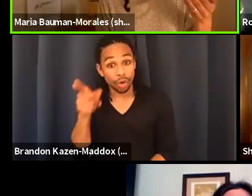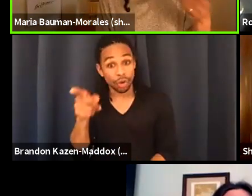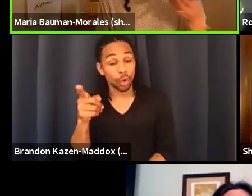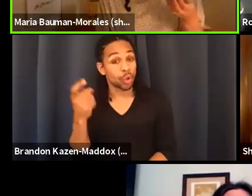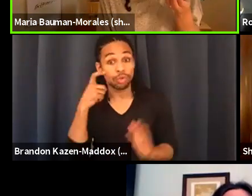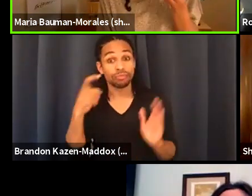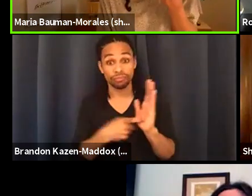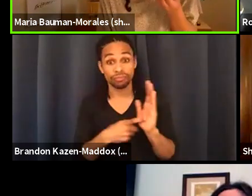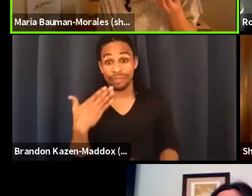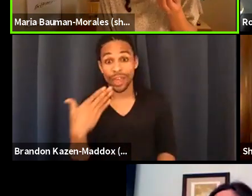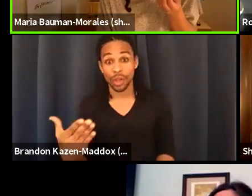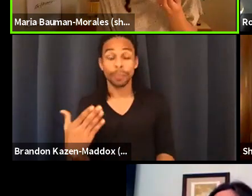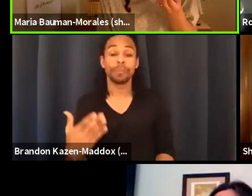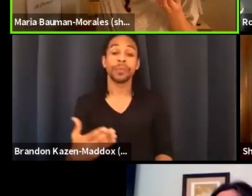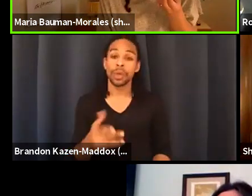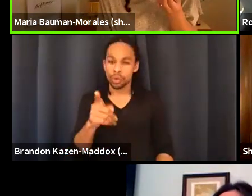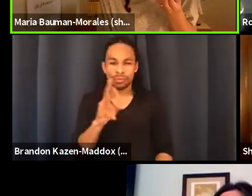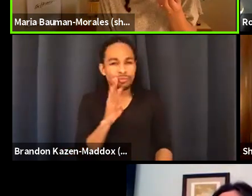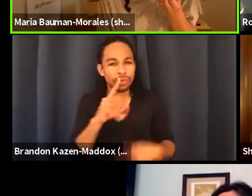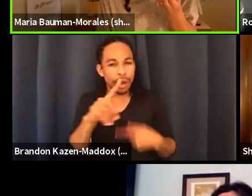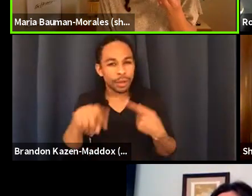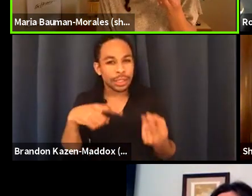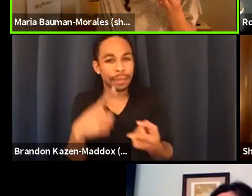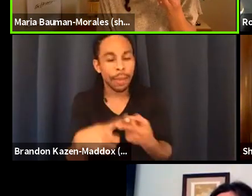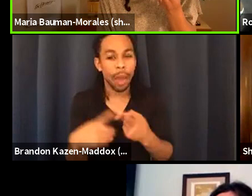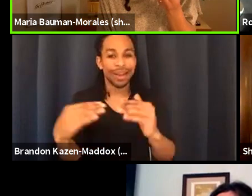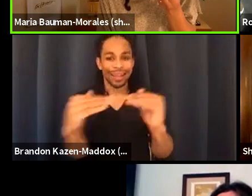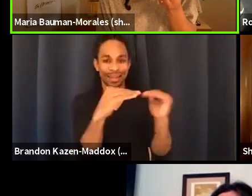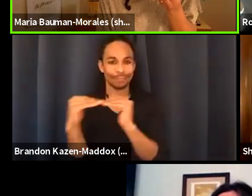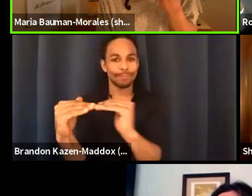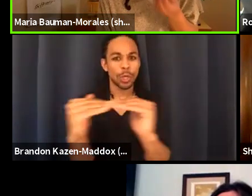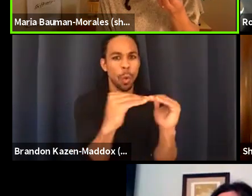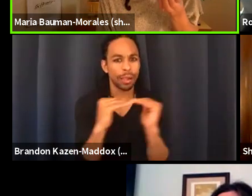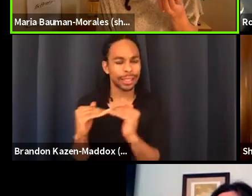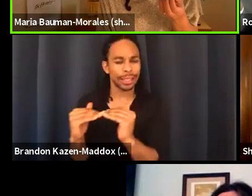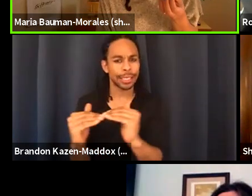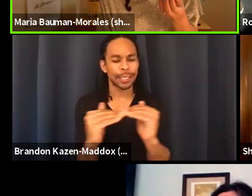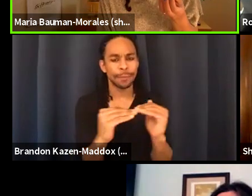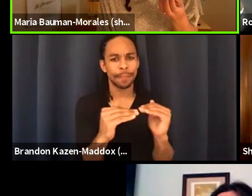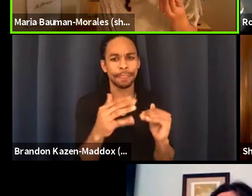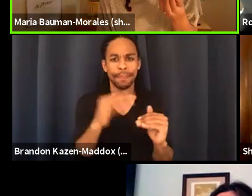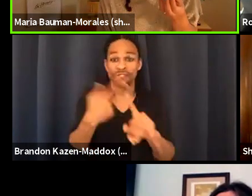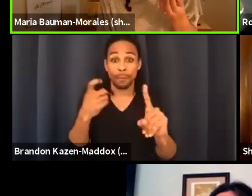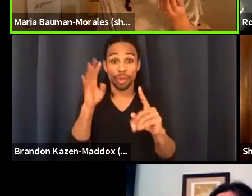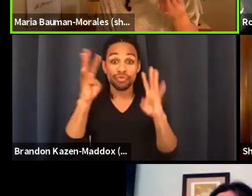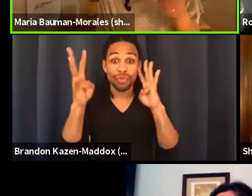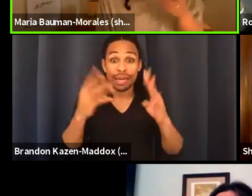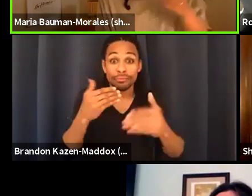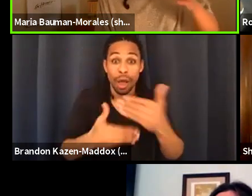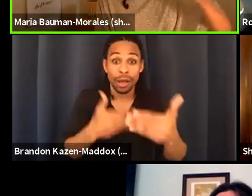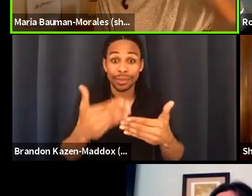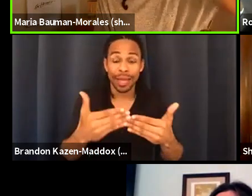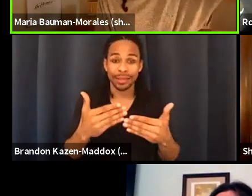egalitarianism and how from our creative processes, right from the rehearsal space, we can